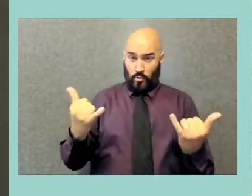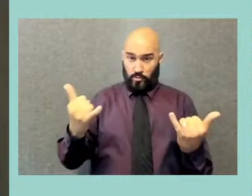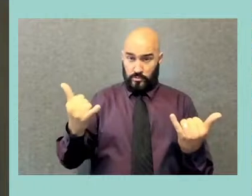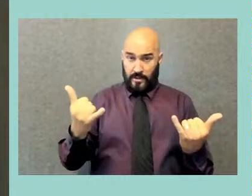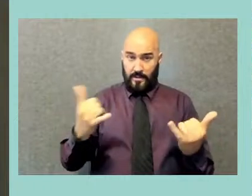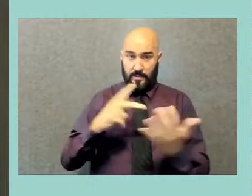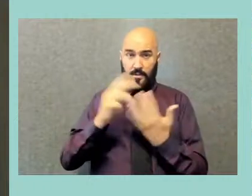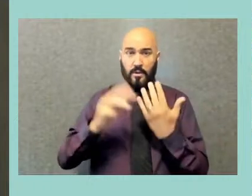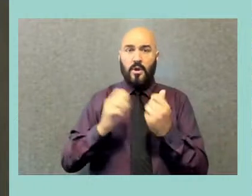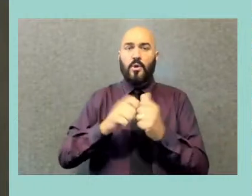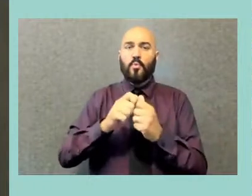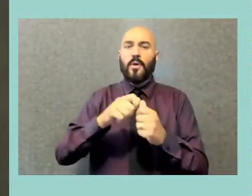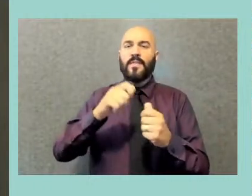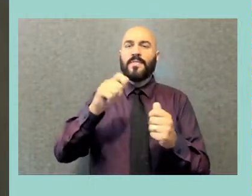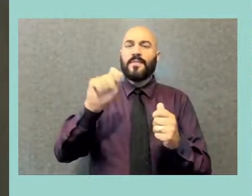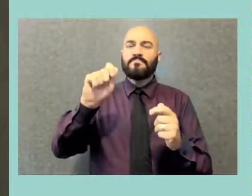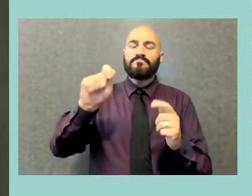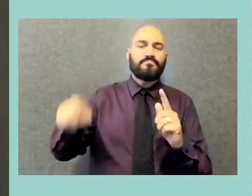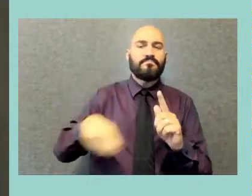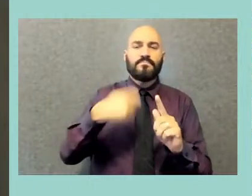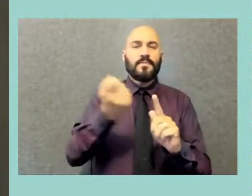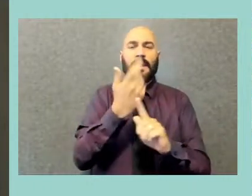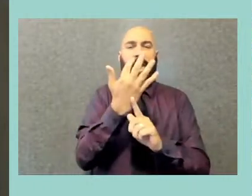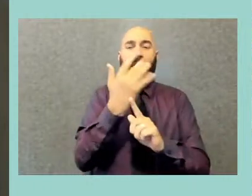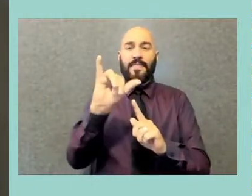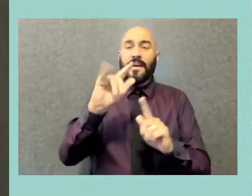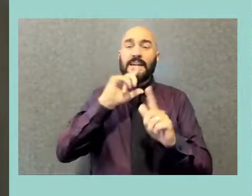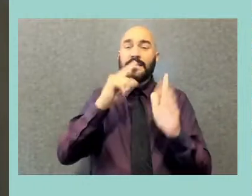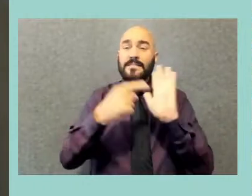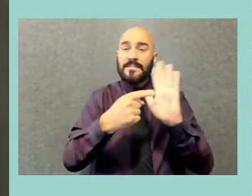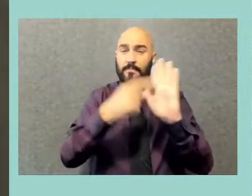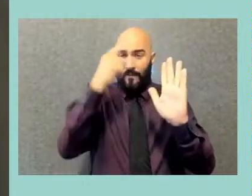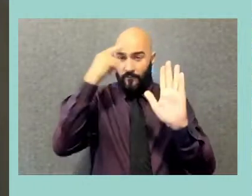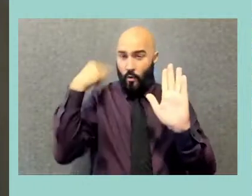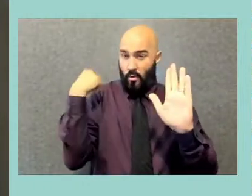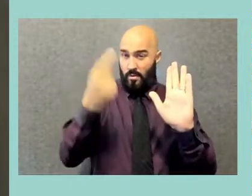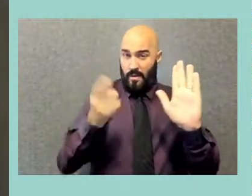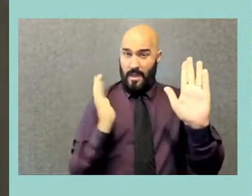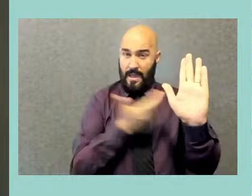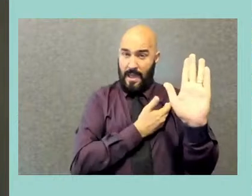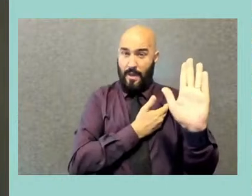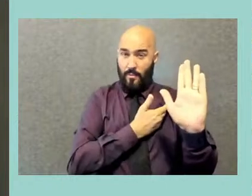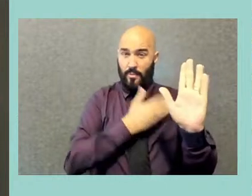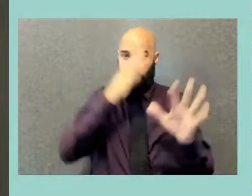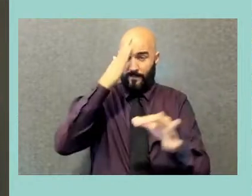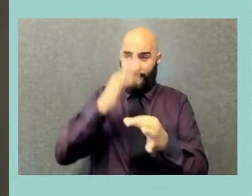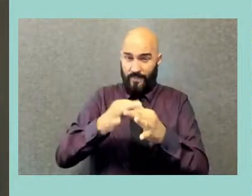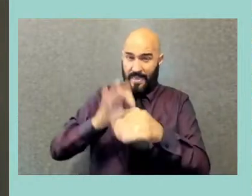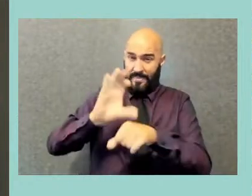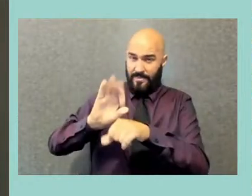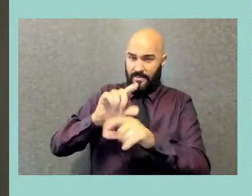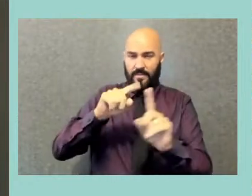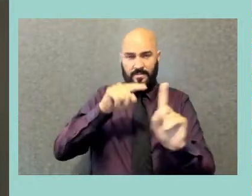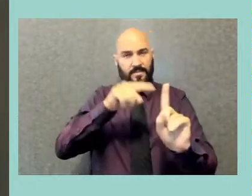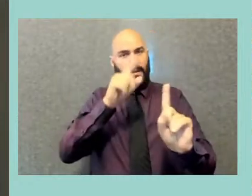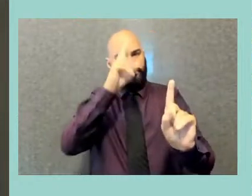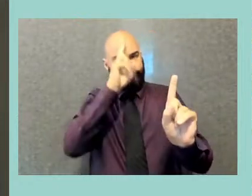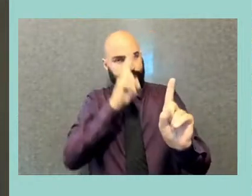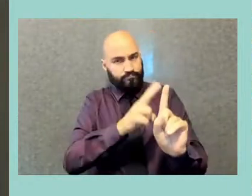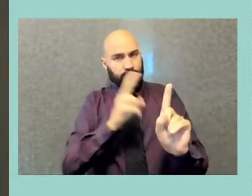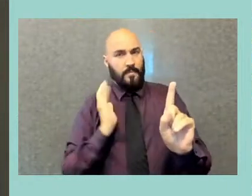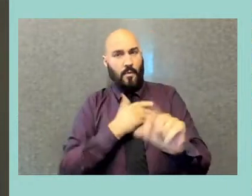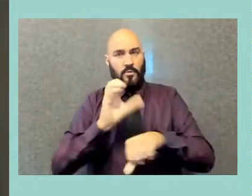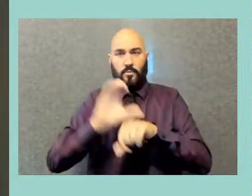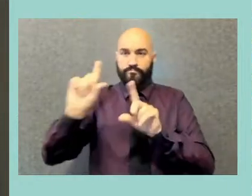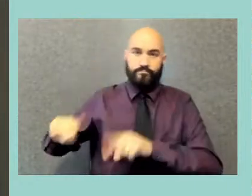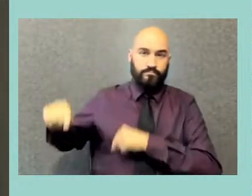our faith longer than many of us have been a part of it. It is with that in mind that I light this chalice, igniting